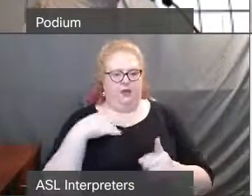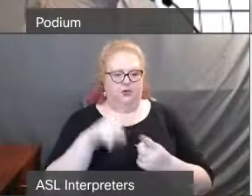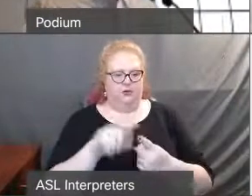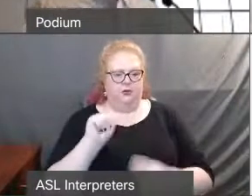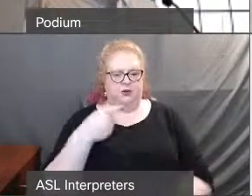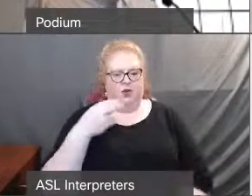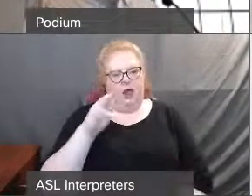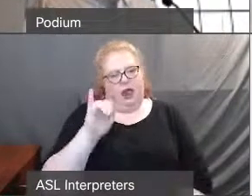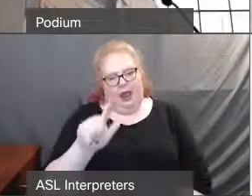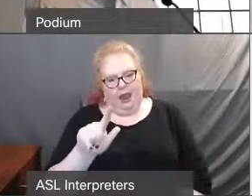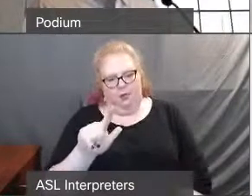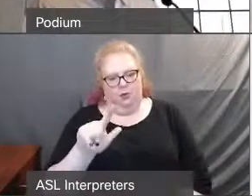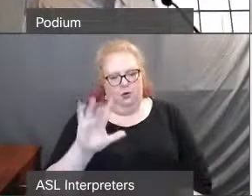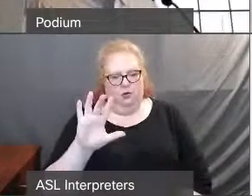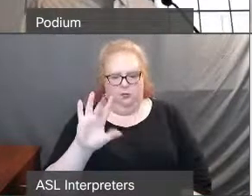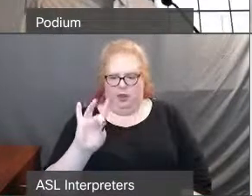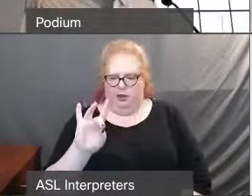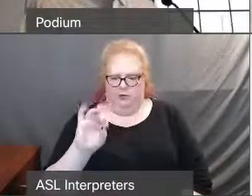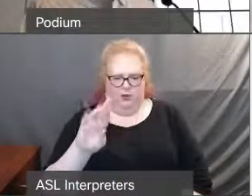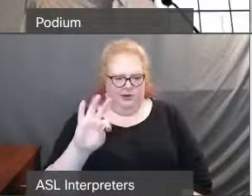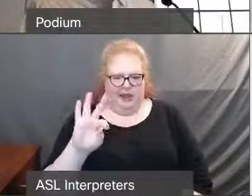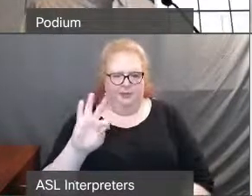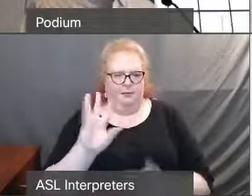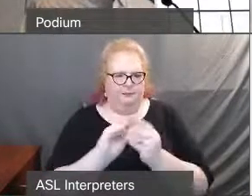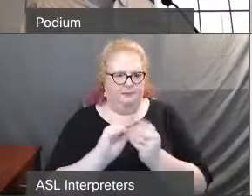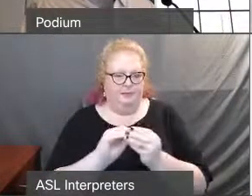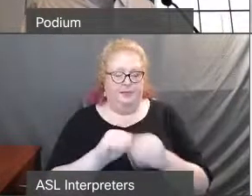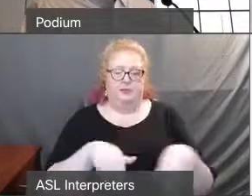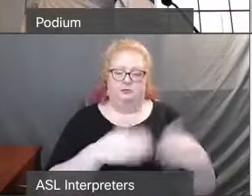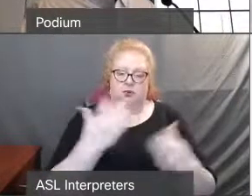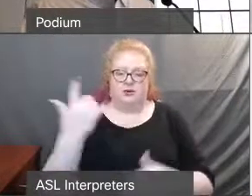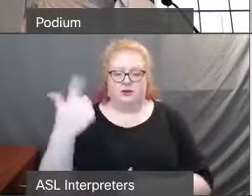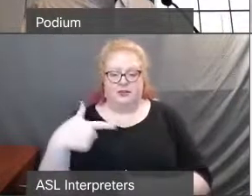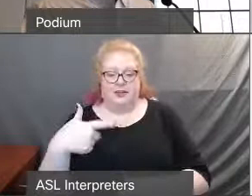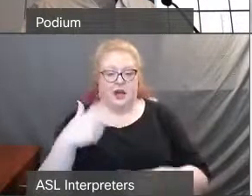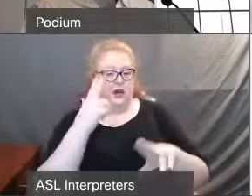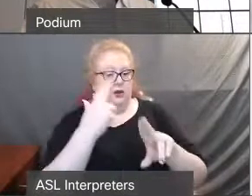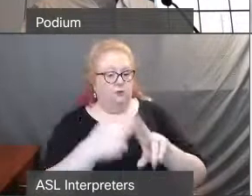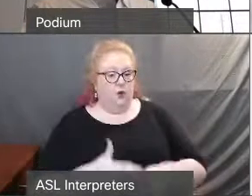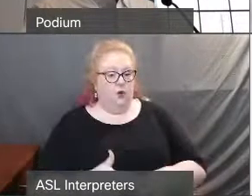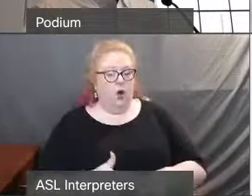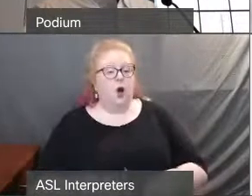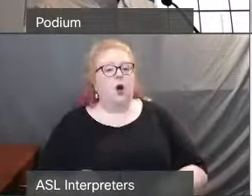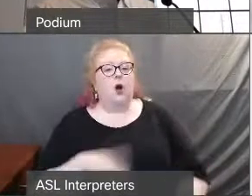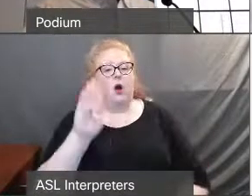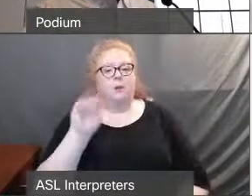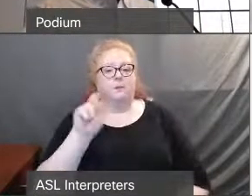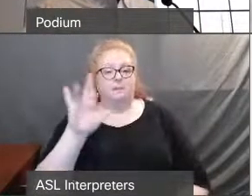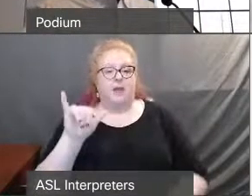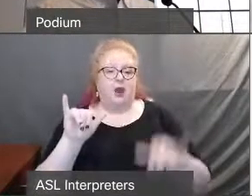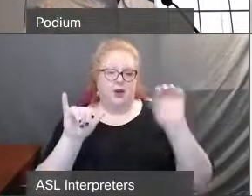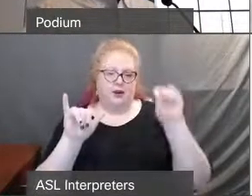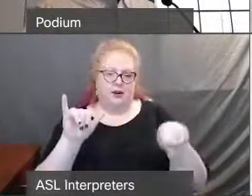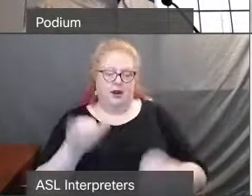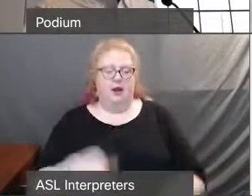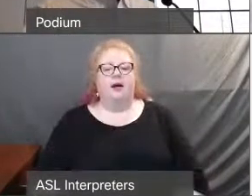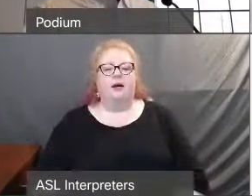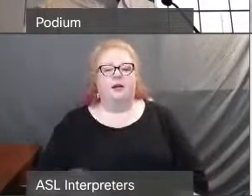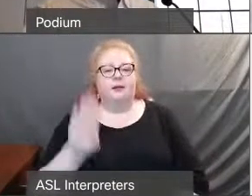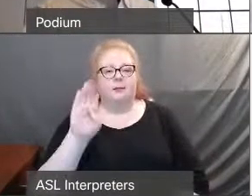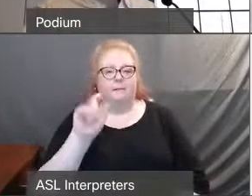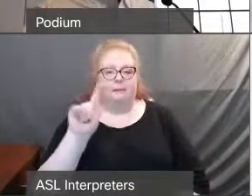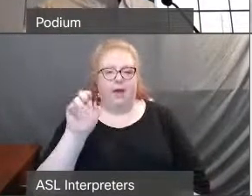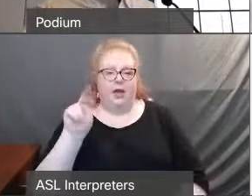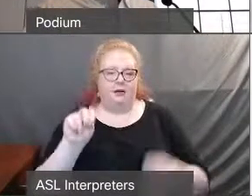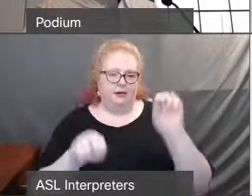meeting. Okay. So got a motion and second. Roll call. Barry? Aye. Benton?